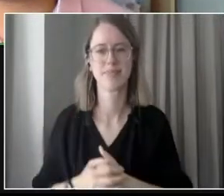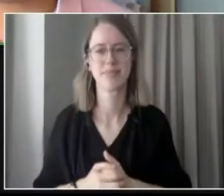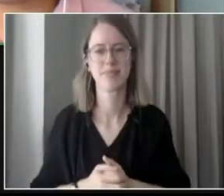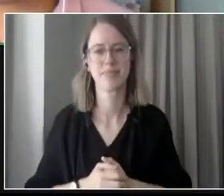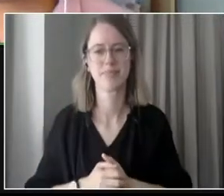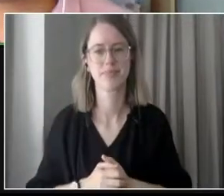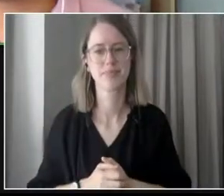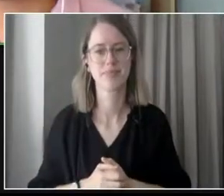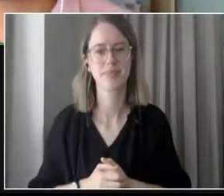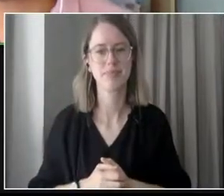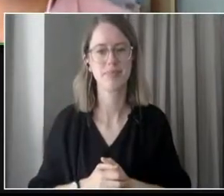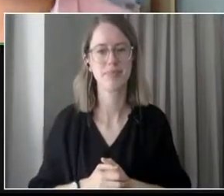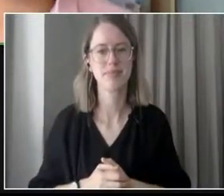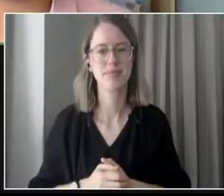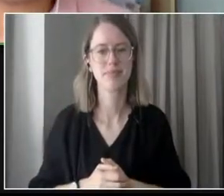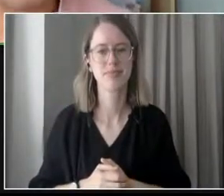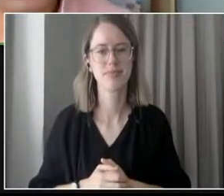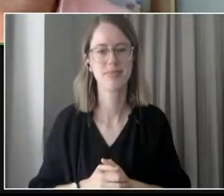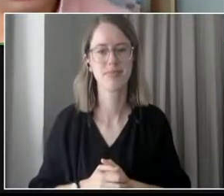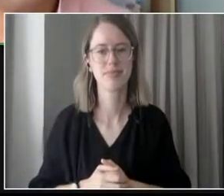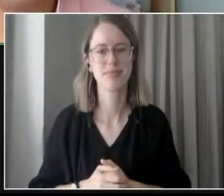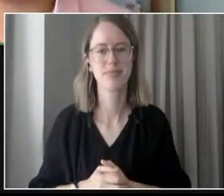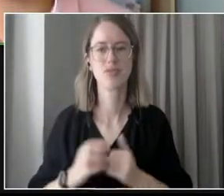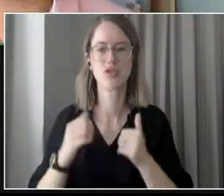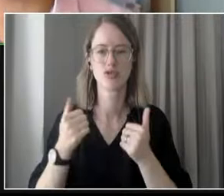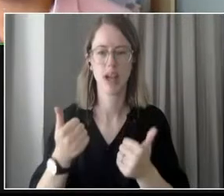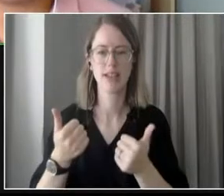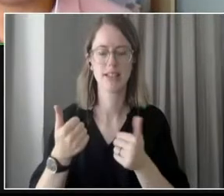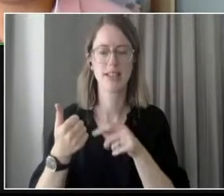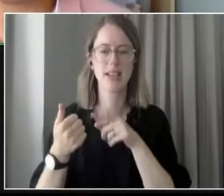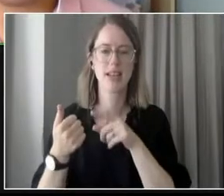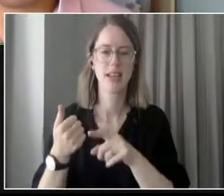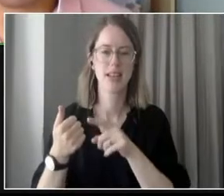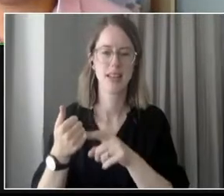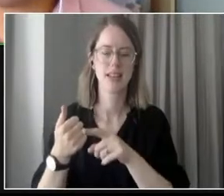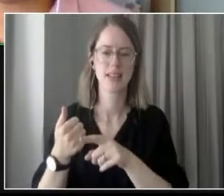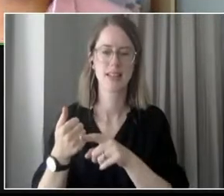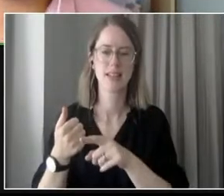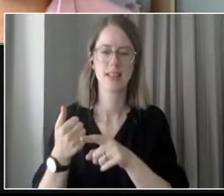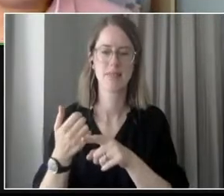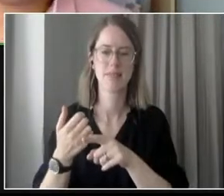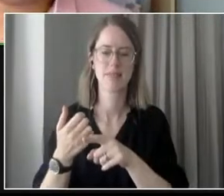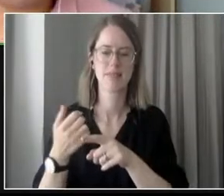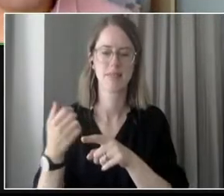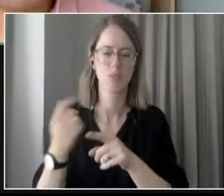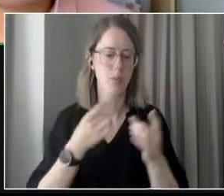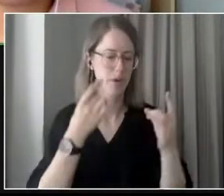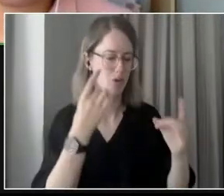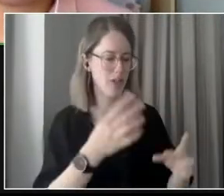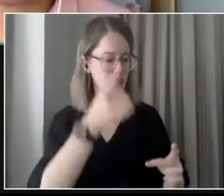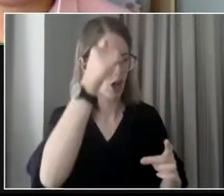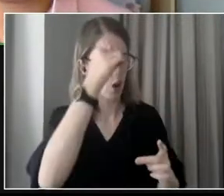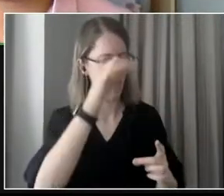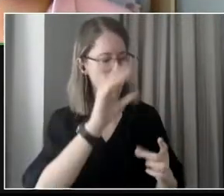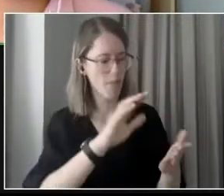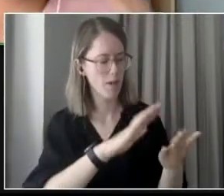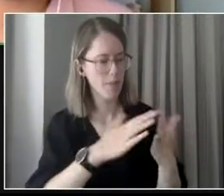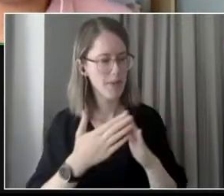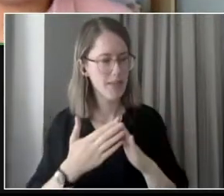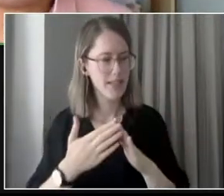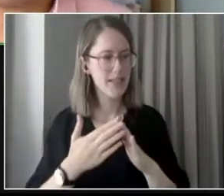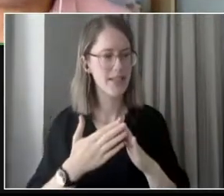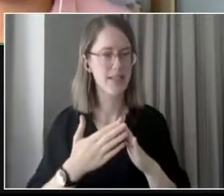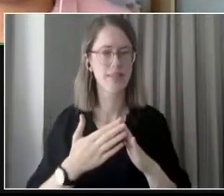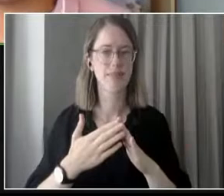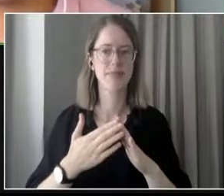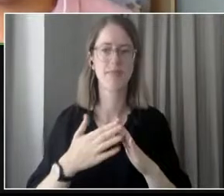It's great to see the synchronicity around what we know from our communities, because as Pasifika